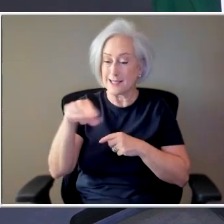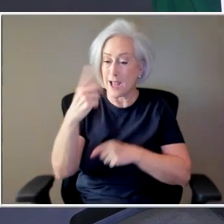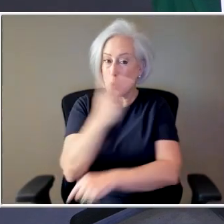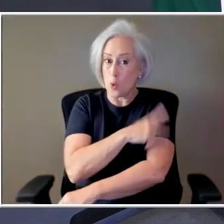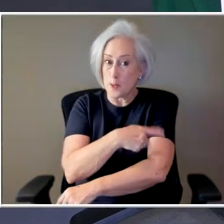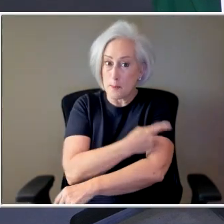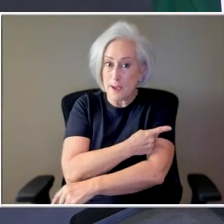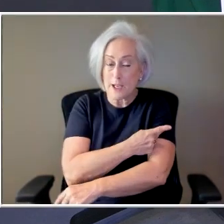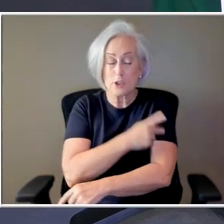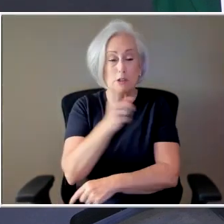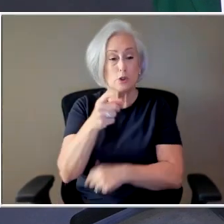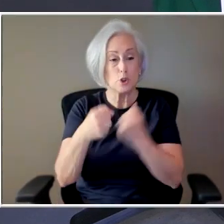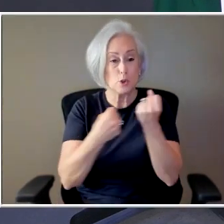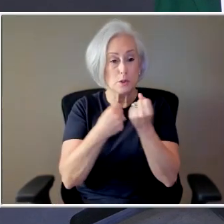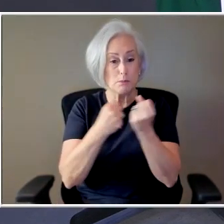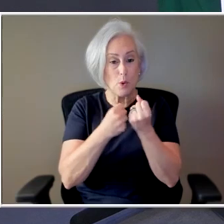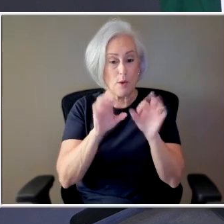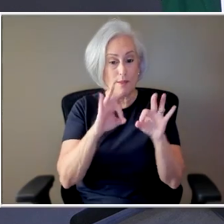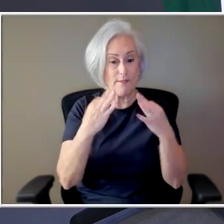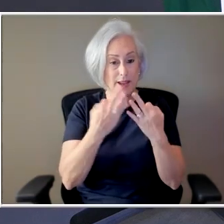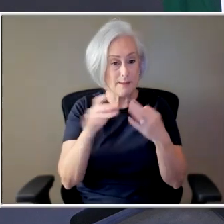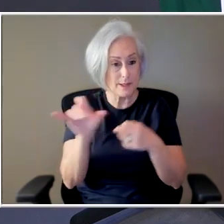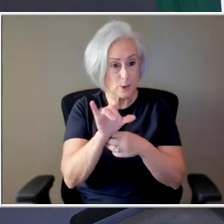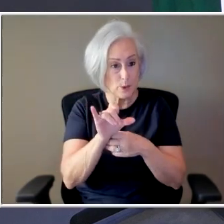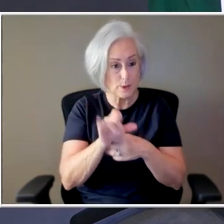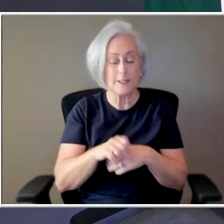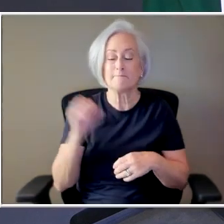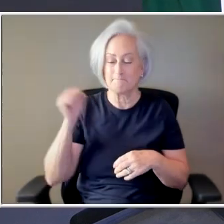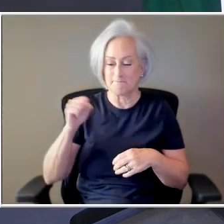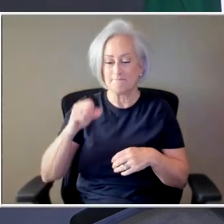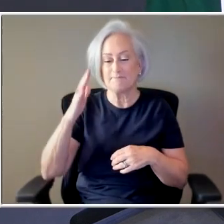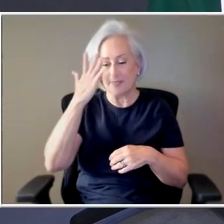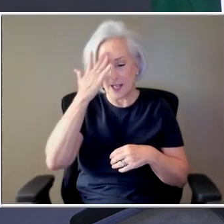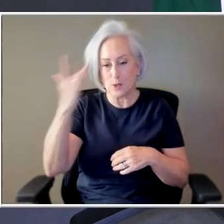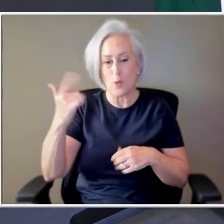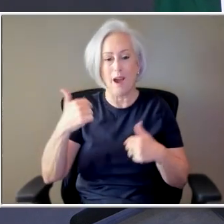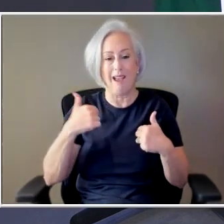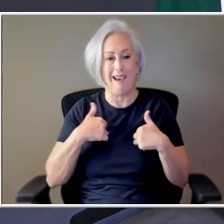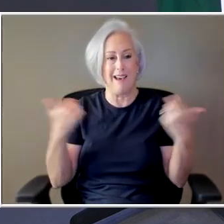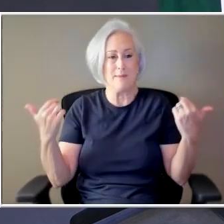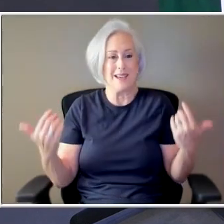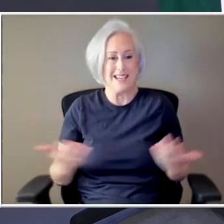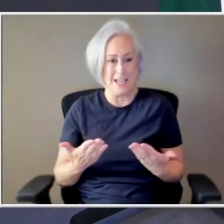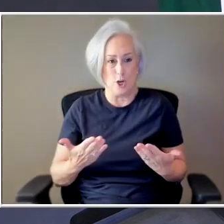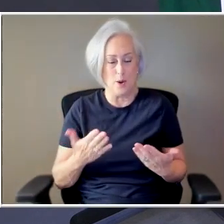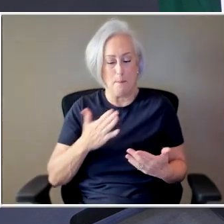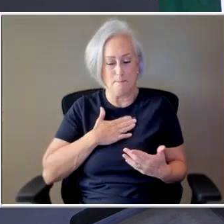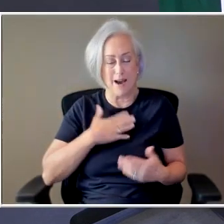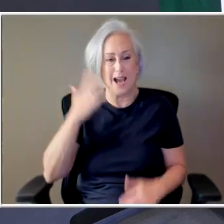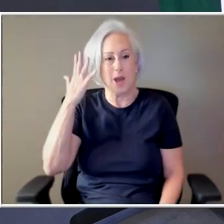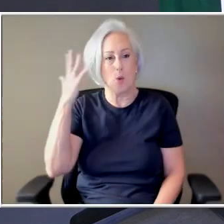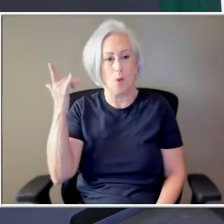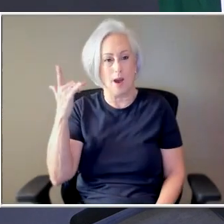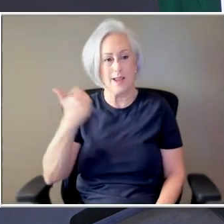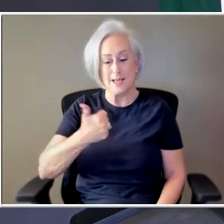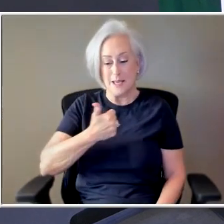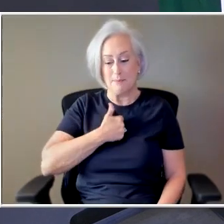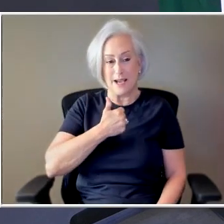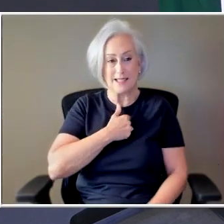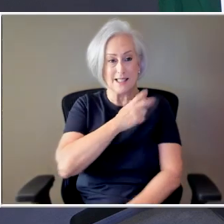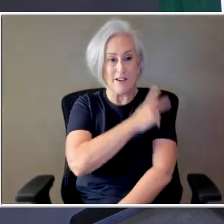Yeah. It's actually why I'm here. That's my wife for this place. I was a patient's caregiver and